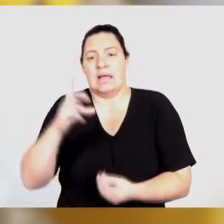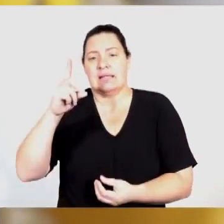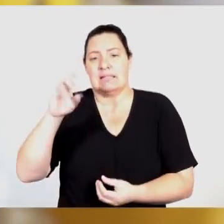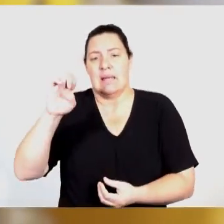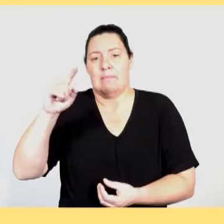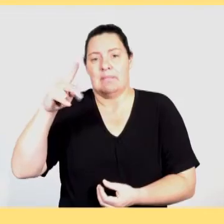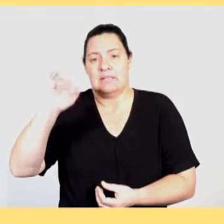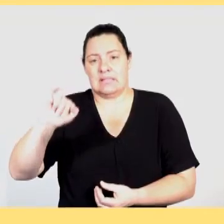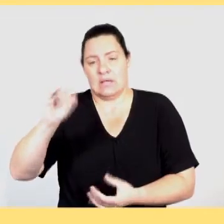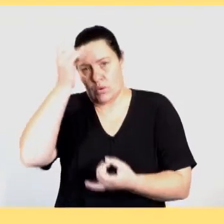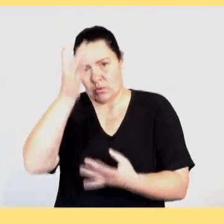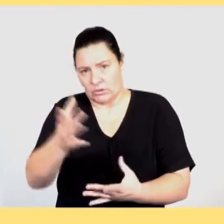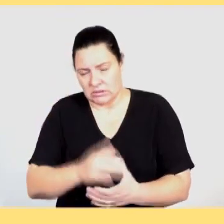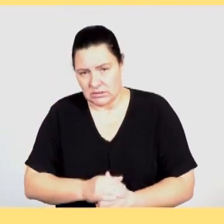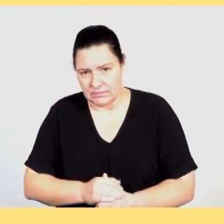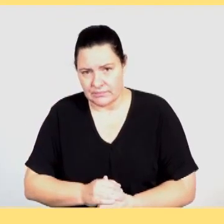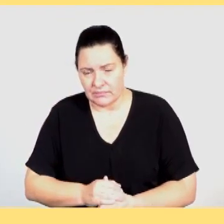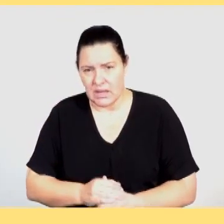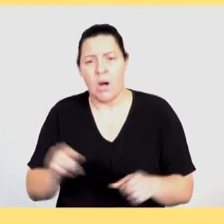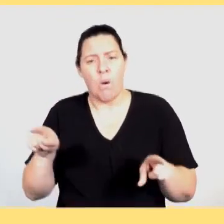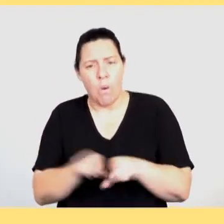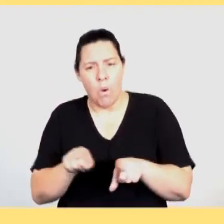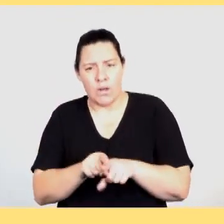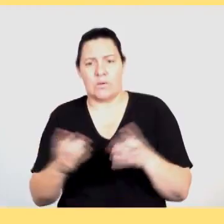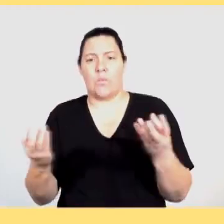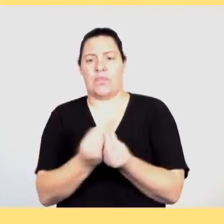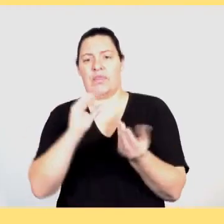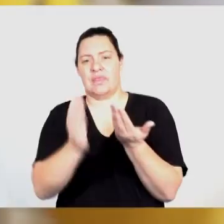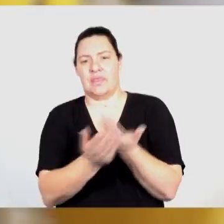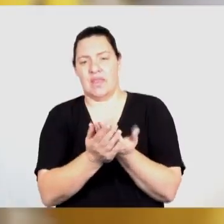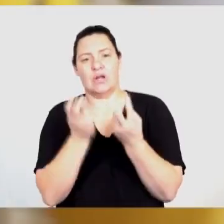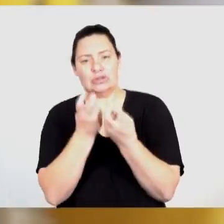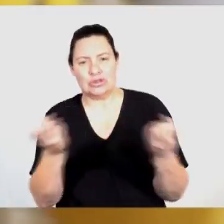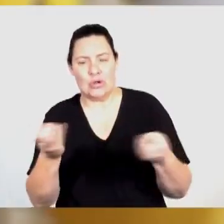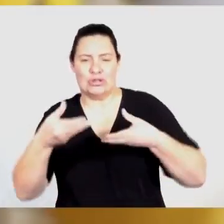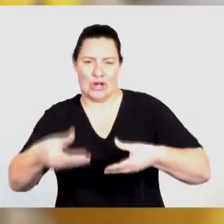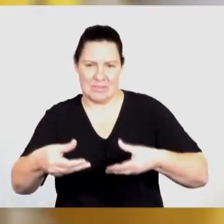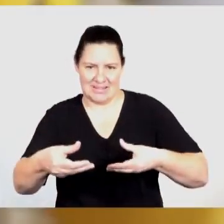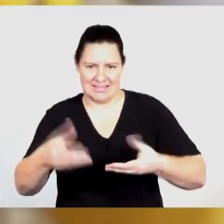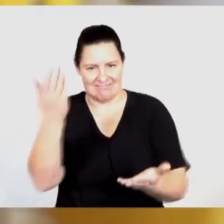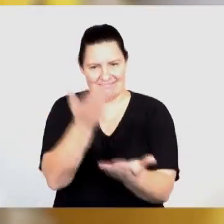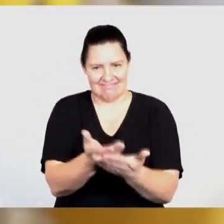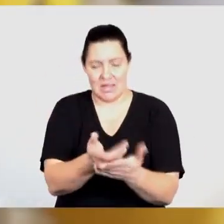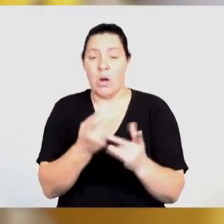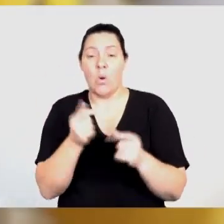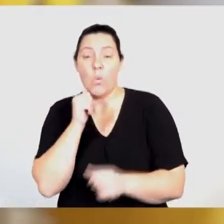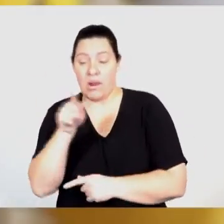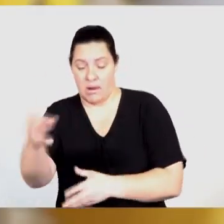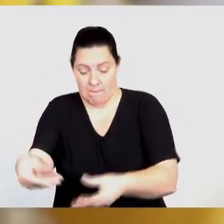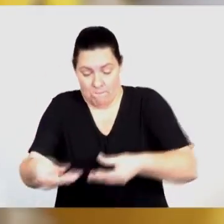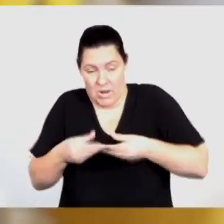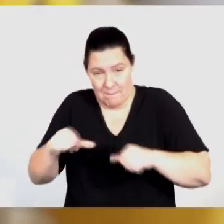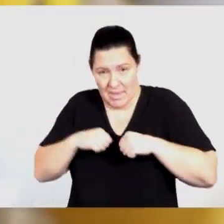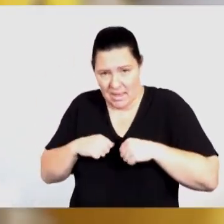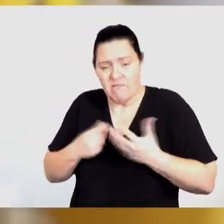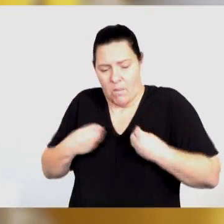a debit note. Goods must always be accompanied by a source document. So when the debtor